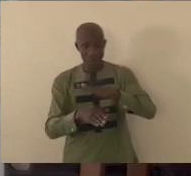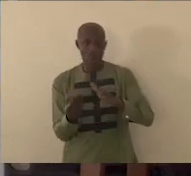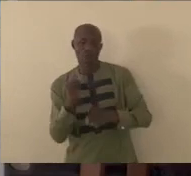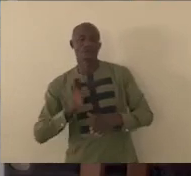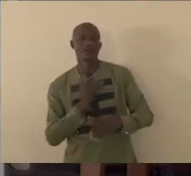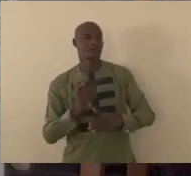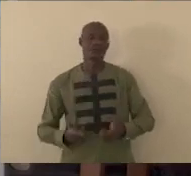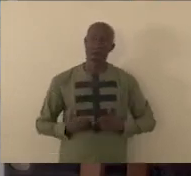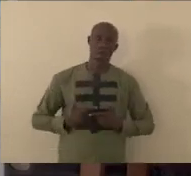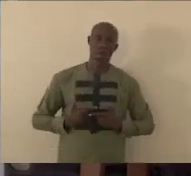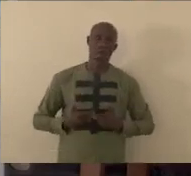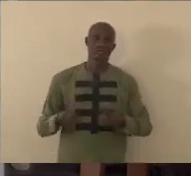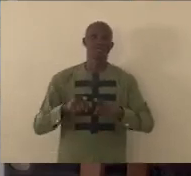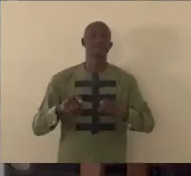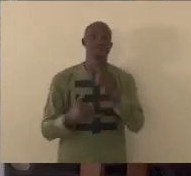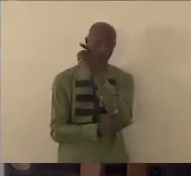corporate existence as a nation?